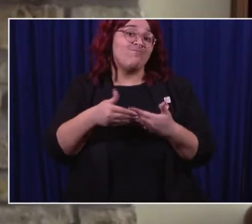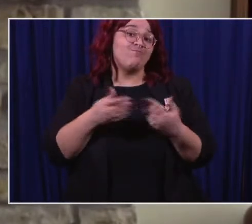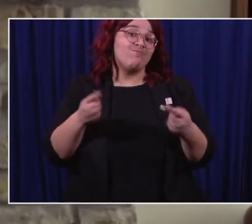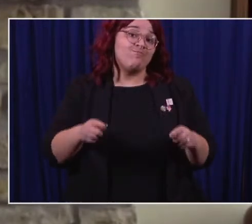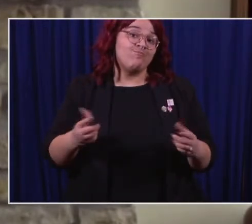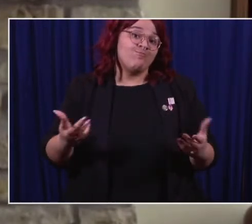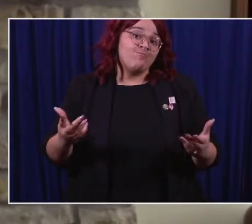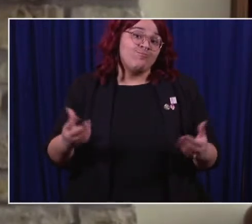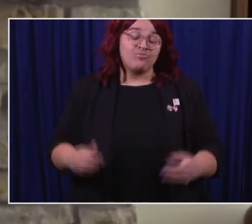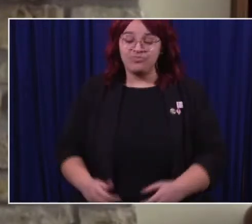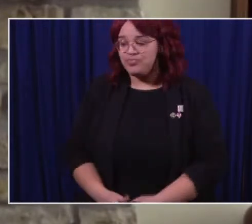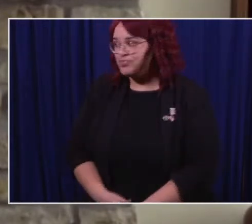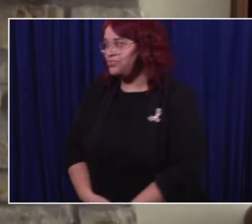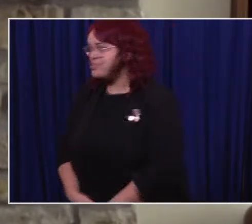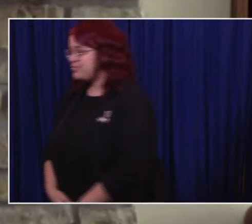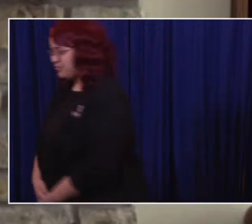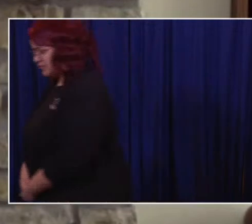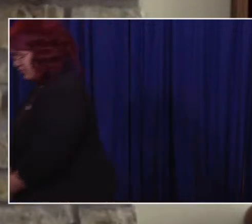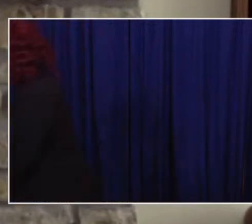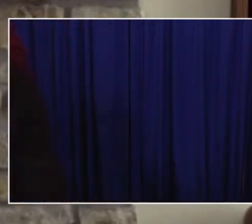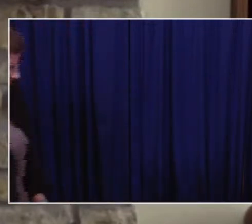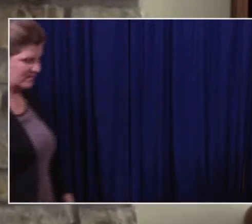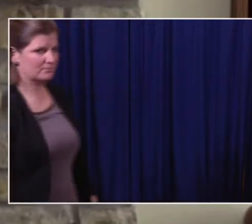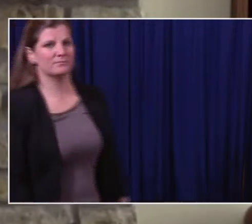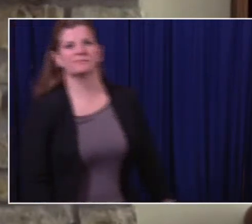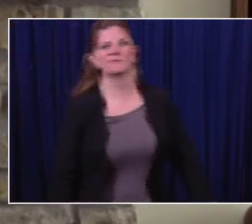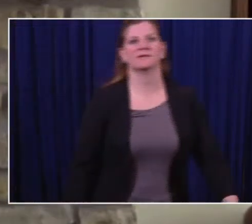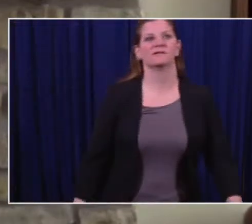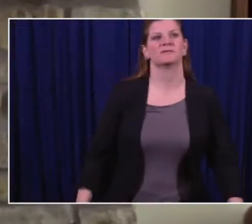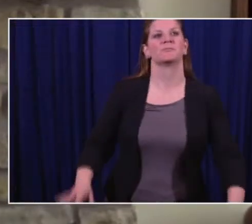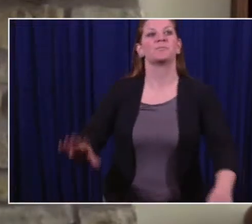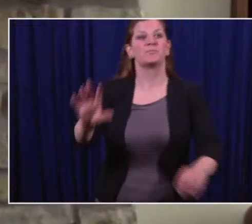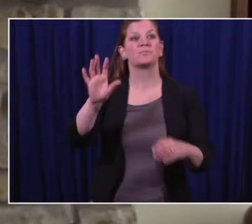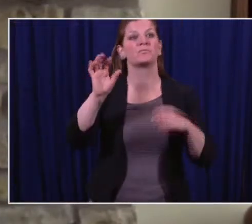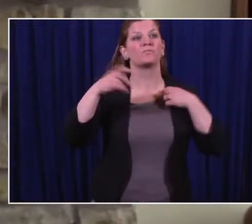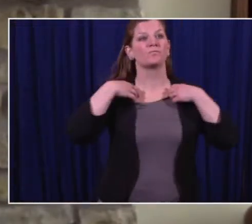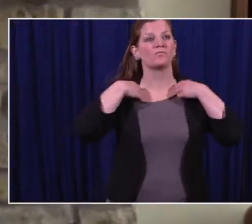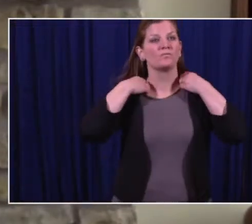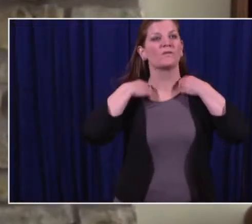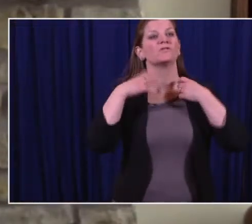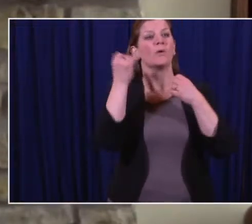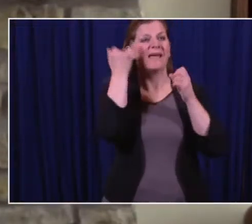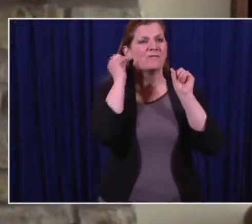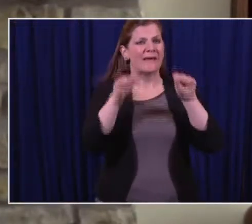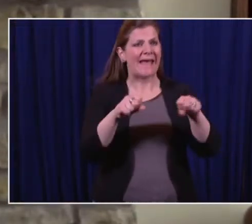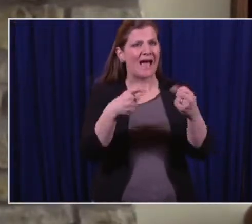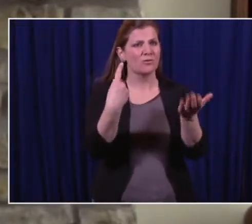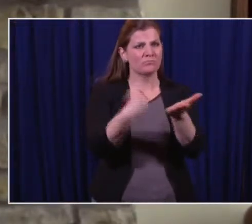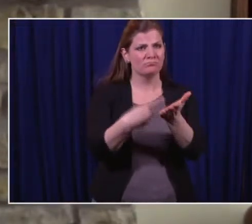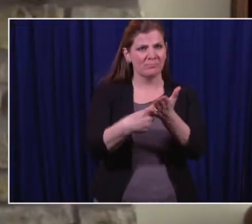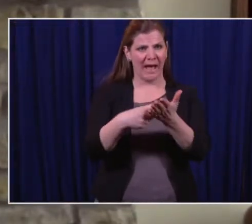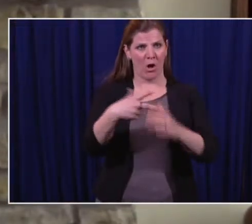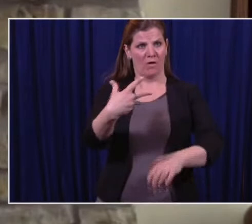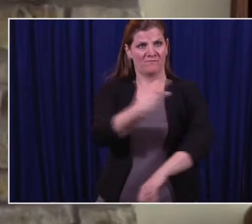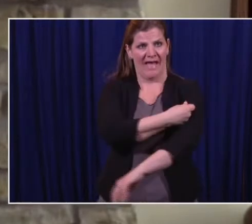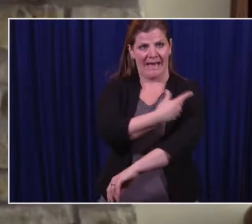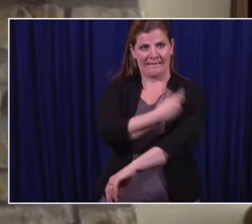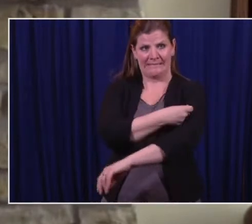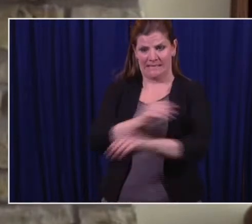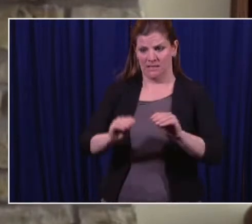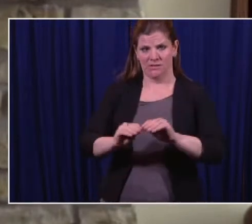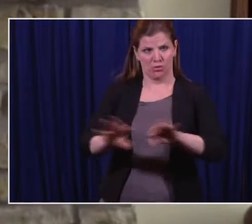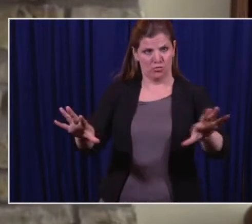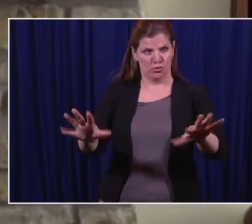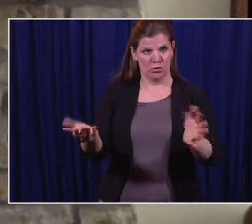Next question is from Jim Oddie at WHIO in Dayton. Governor, if we can, let's go back to the distribution of the vaccines. Could